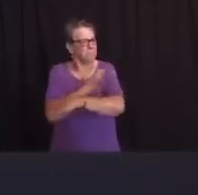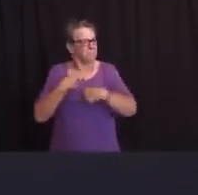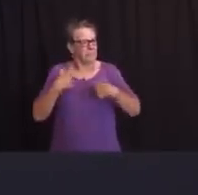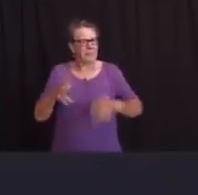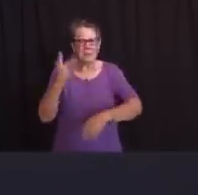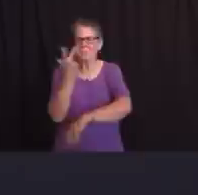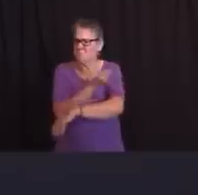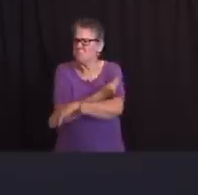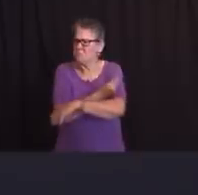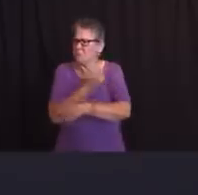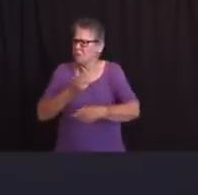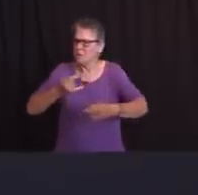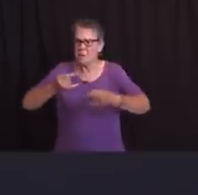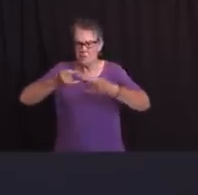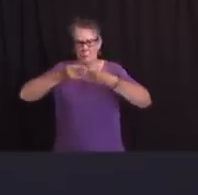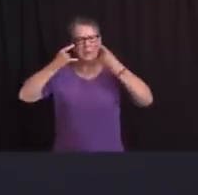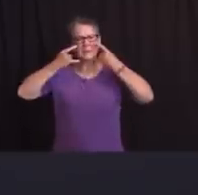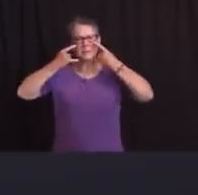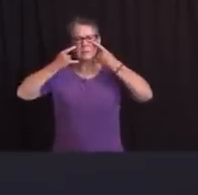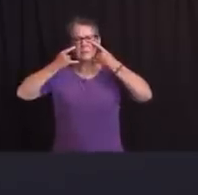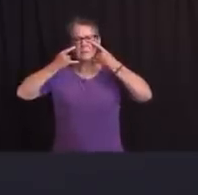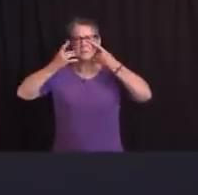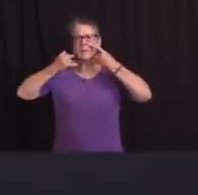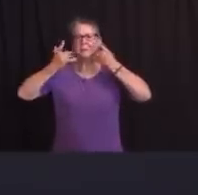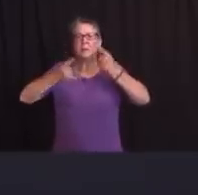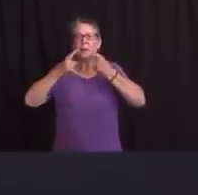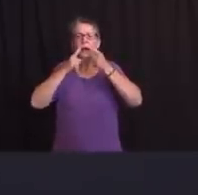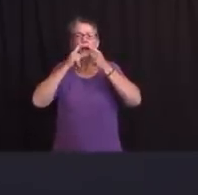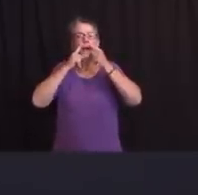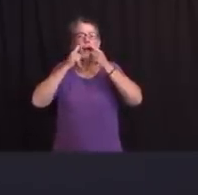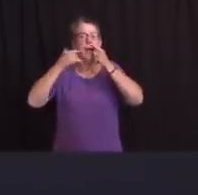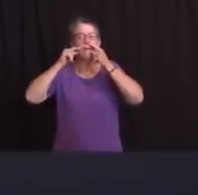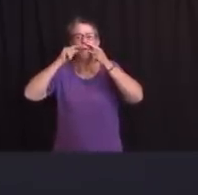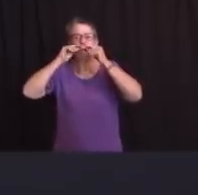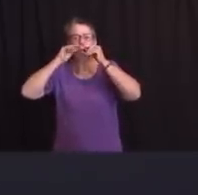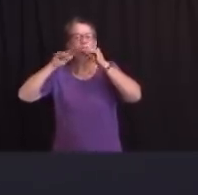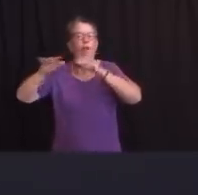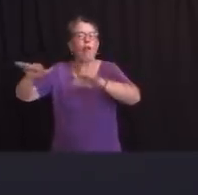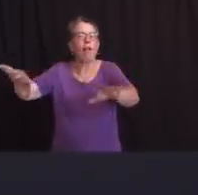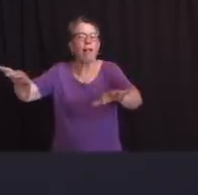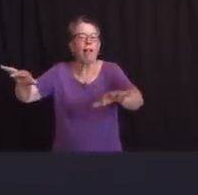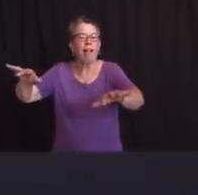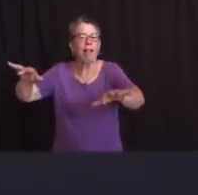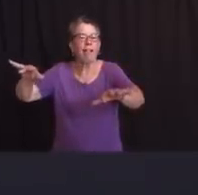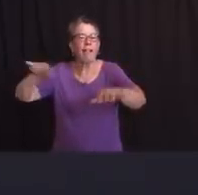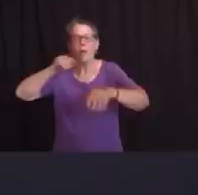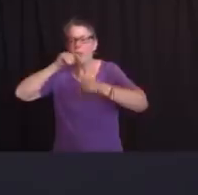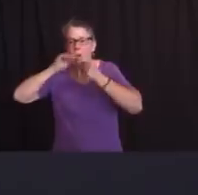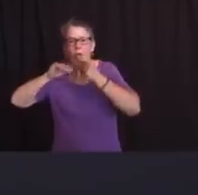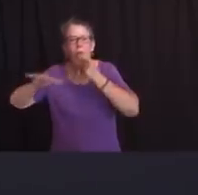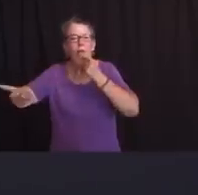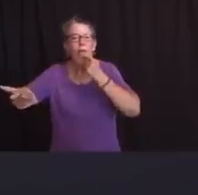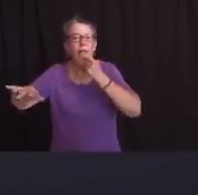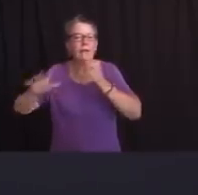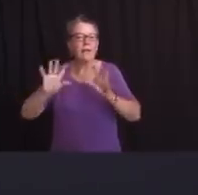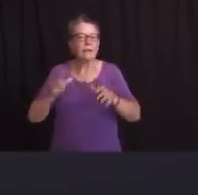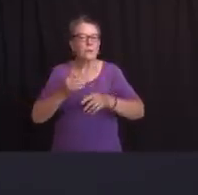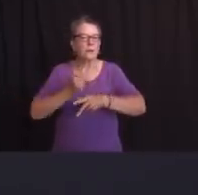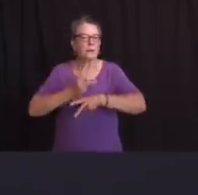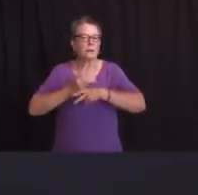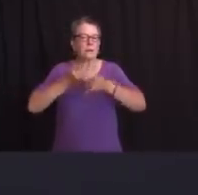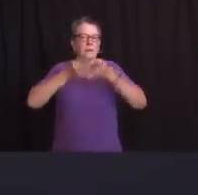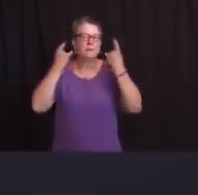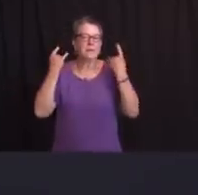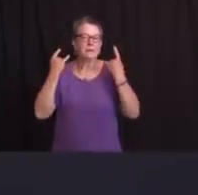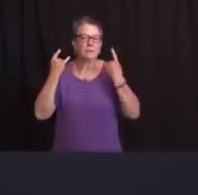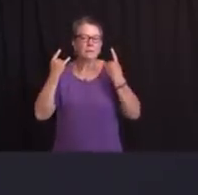status. So, once again, we strongly encourage you to mask up. In July 2021, following